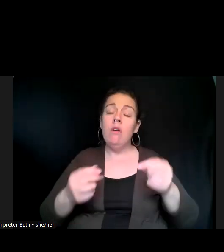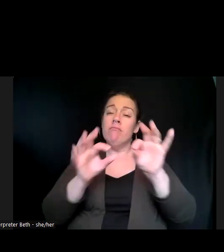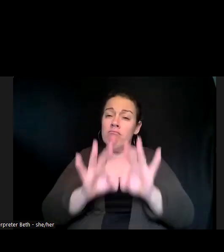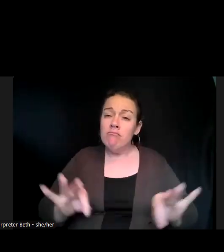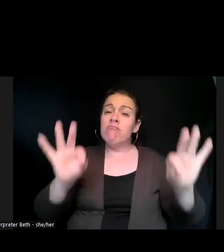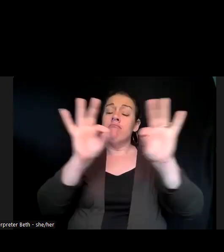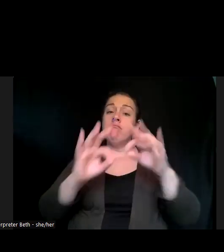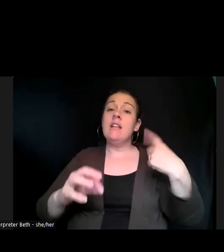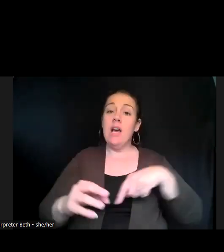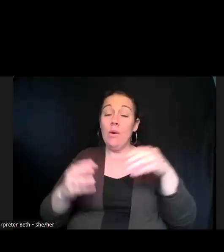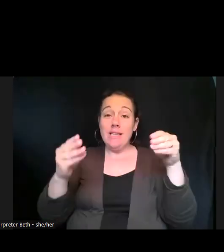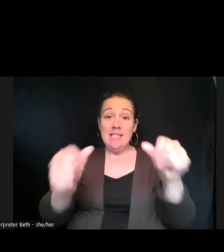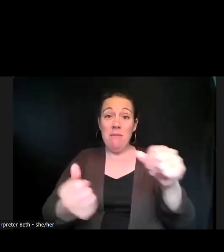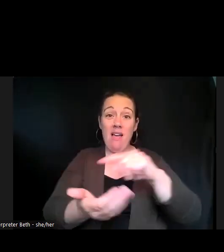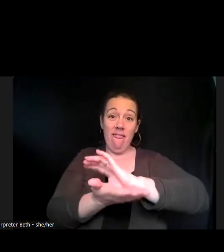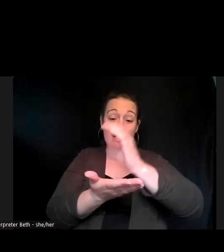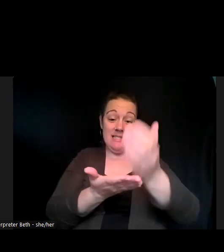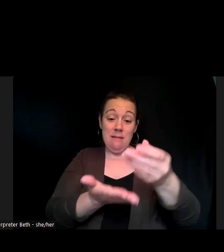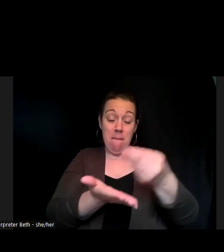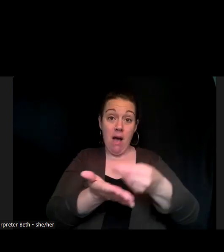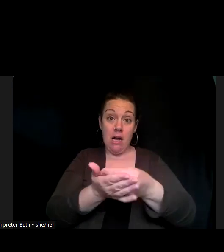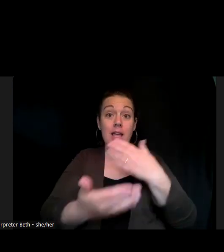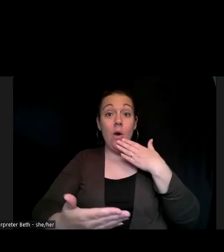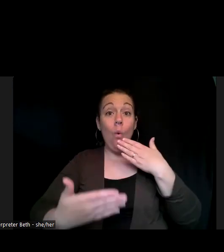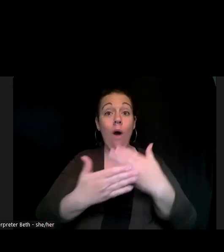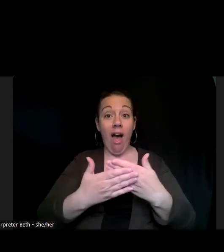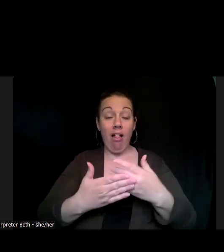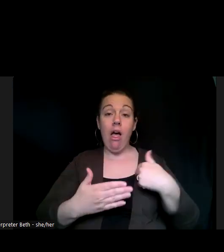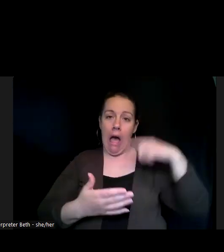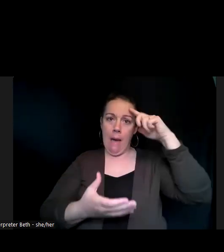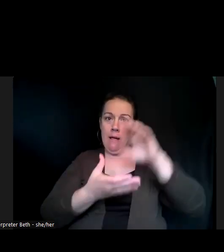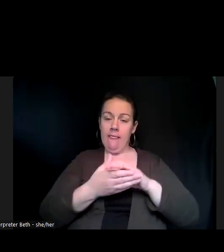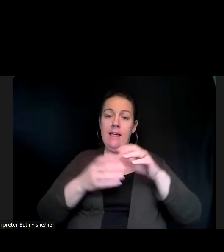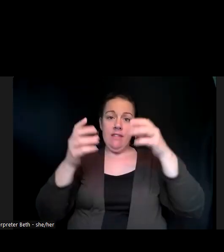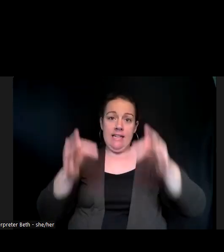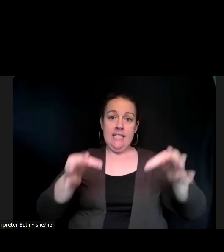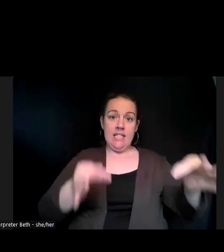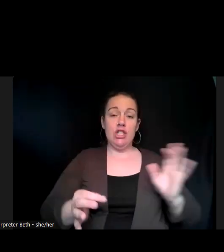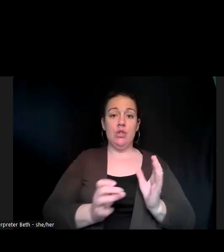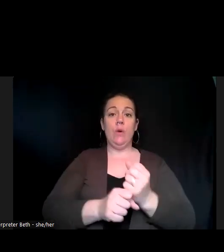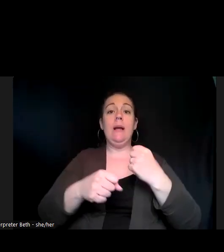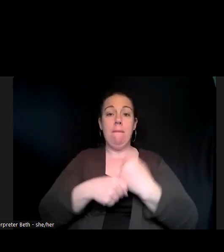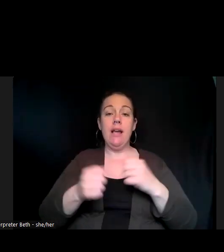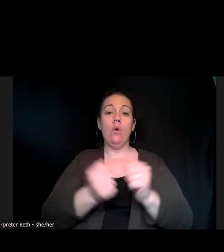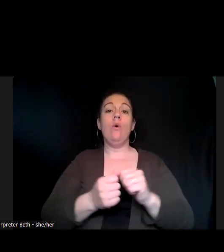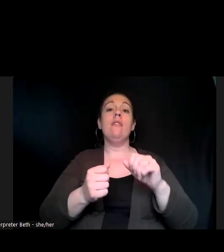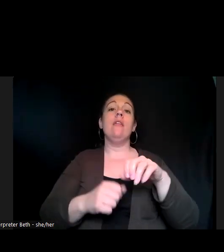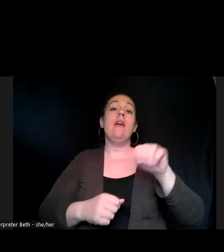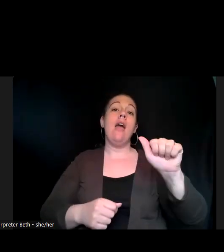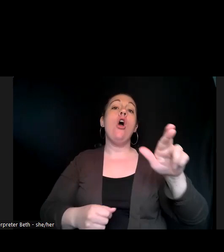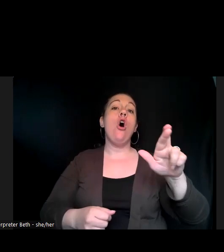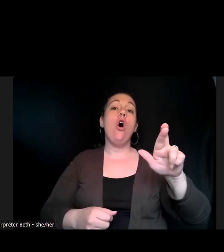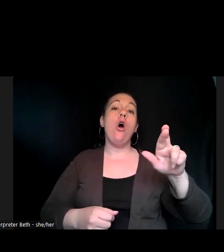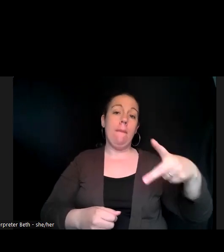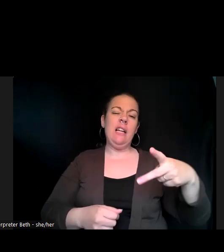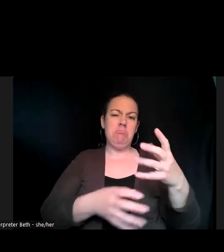spend these funds well, because I believe that the decisions that we make with the American Rescue Plan could drive federal education funding